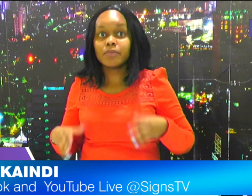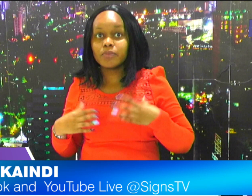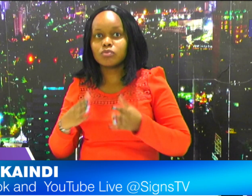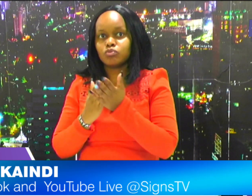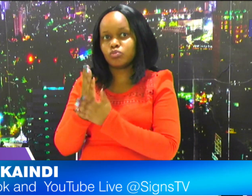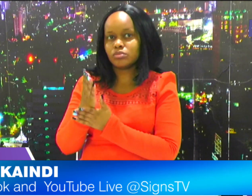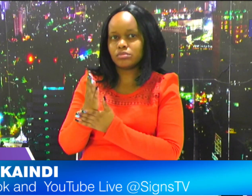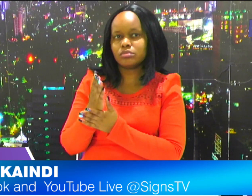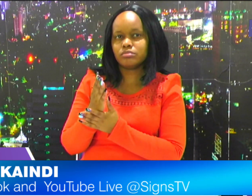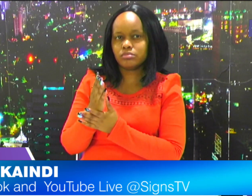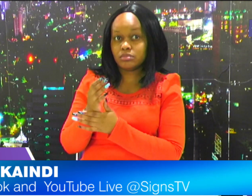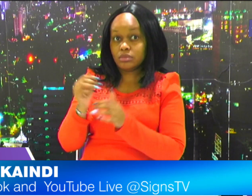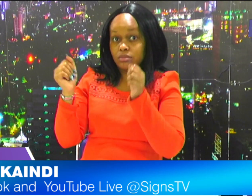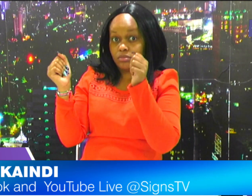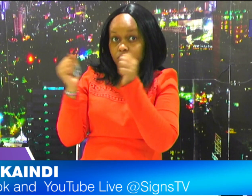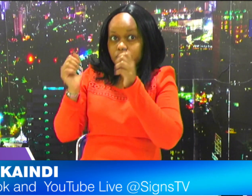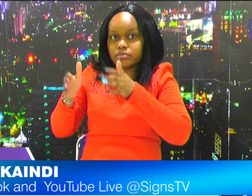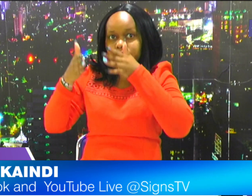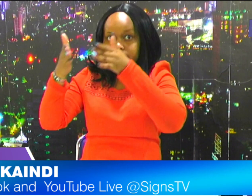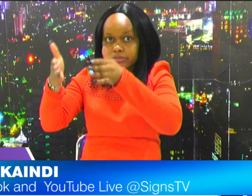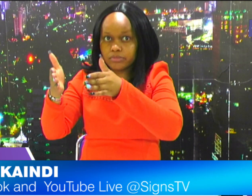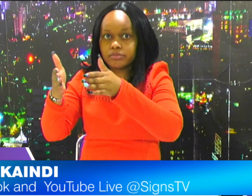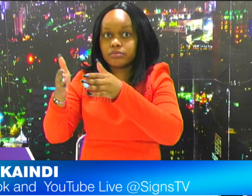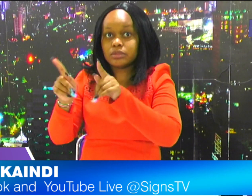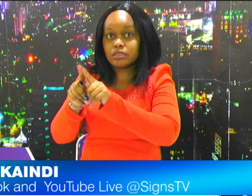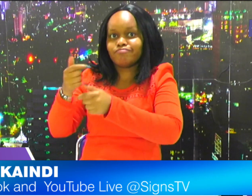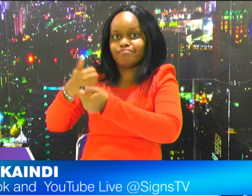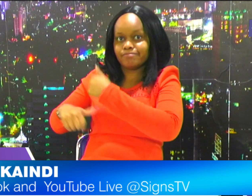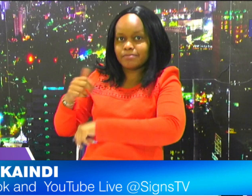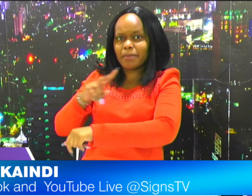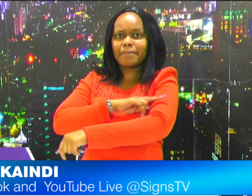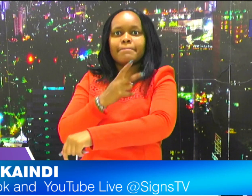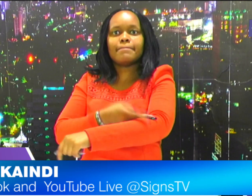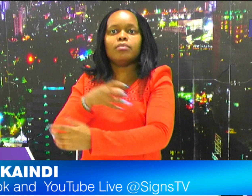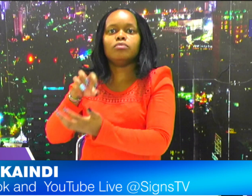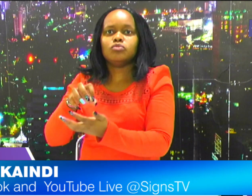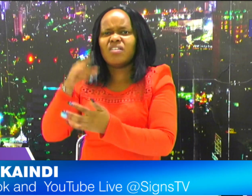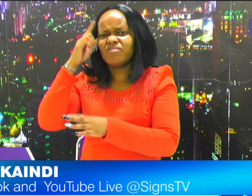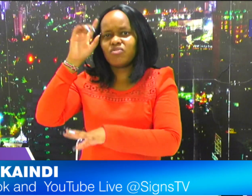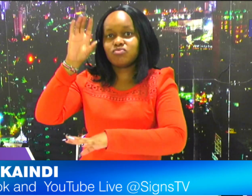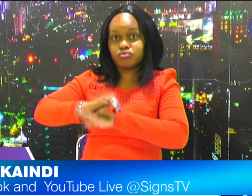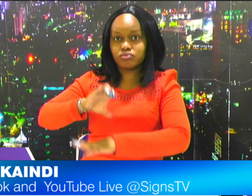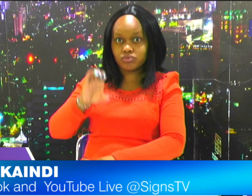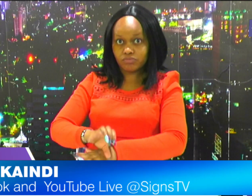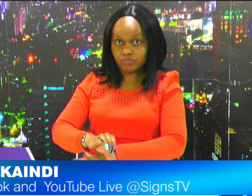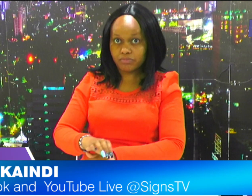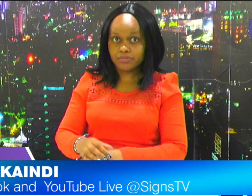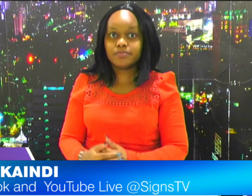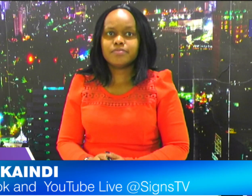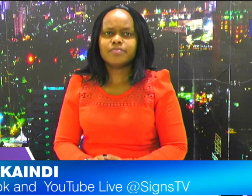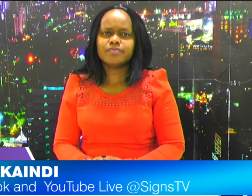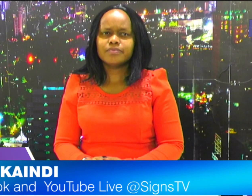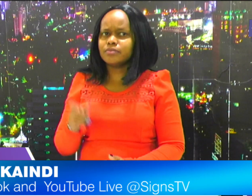The pastor said that the building that people thought was a morgue